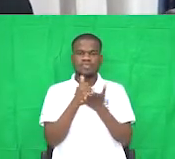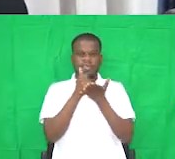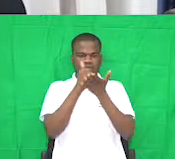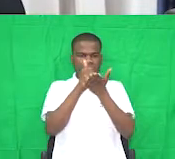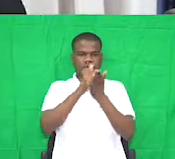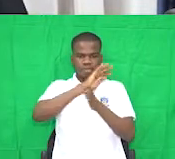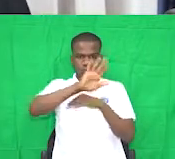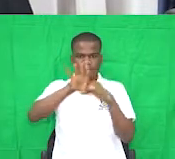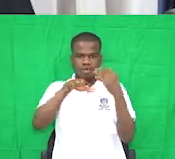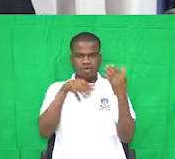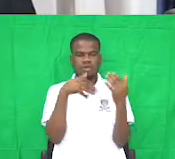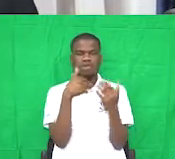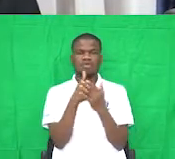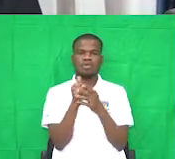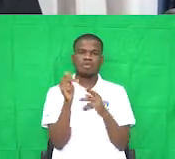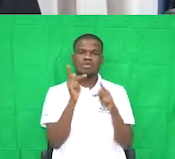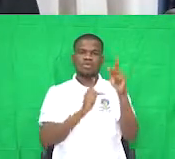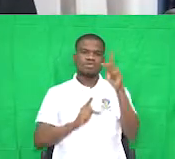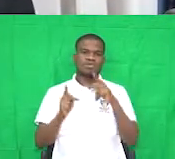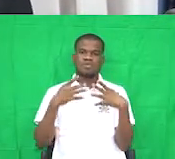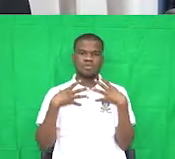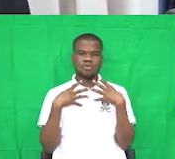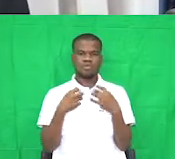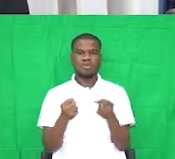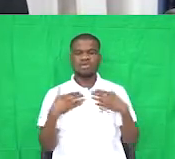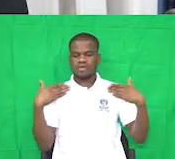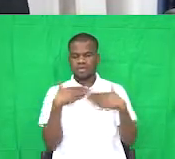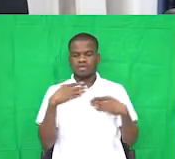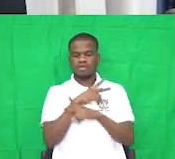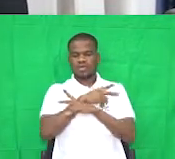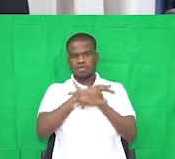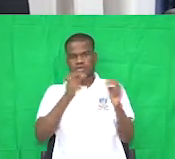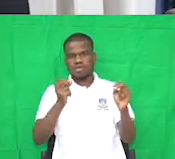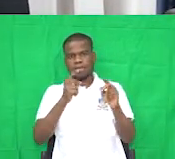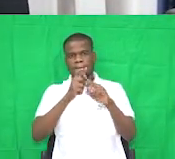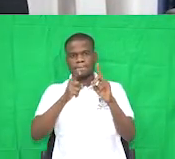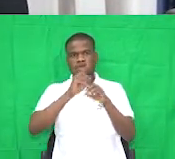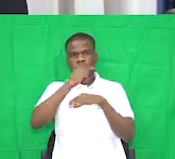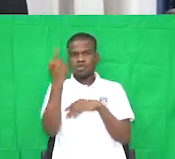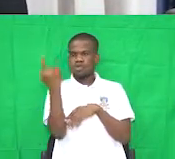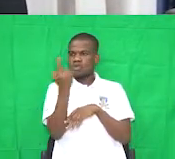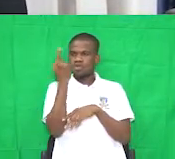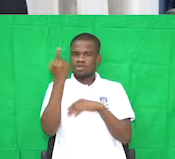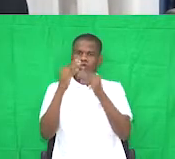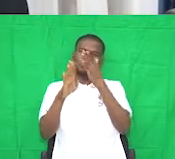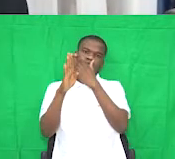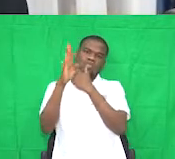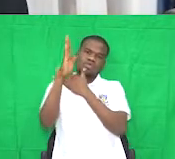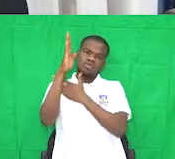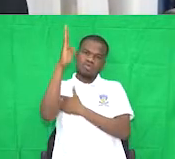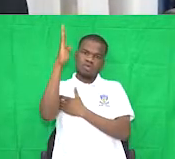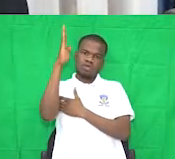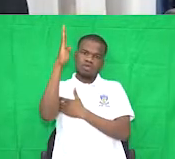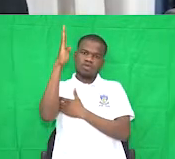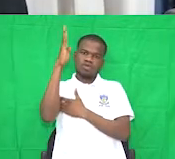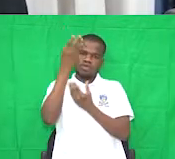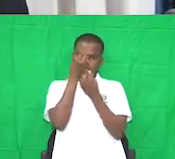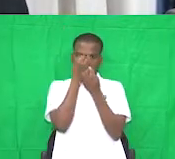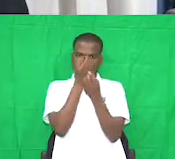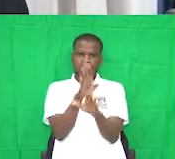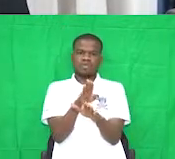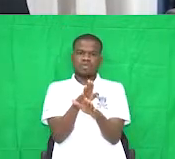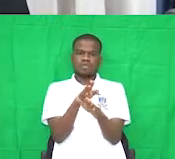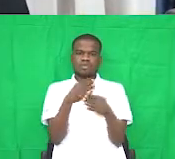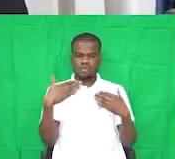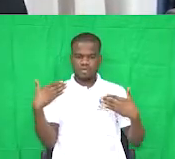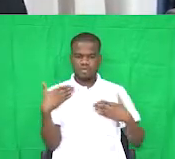authority of the word of God courageously, not being afraid of people, but of him only who is able to destroy both soul and body in